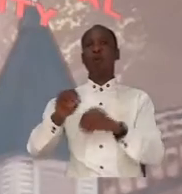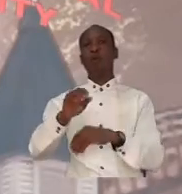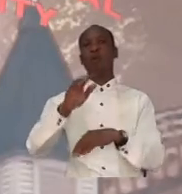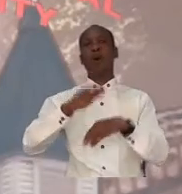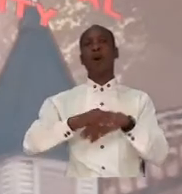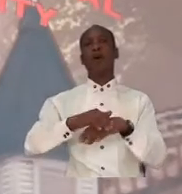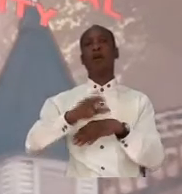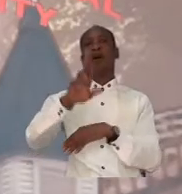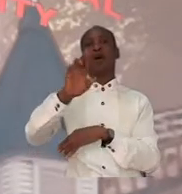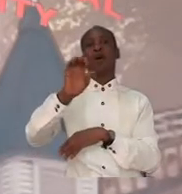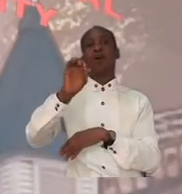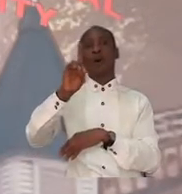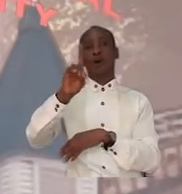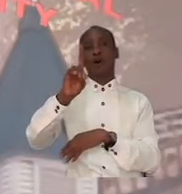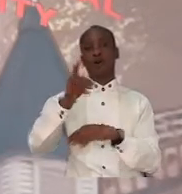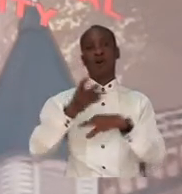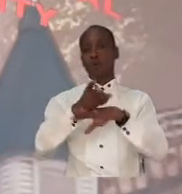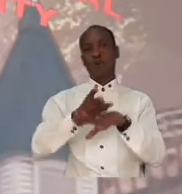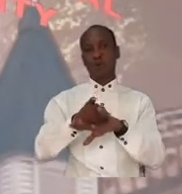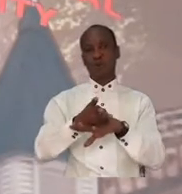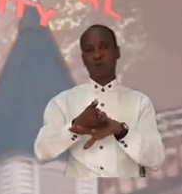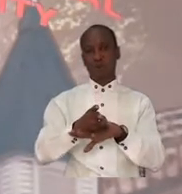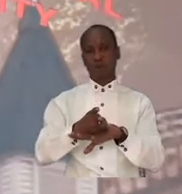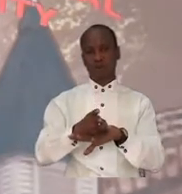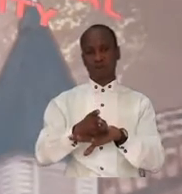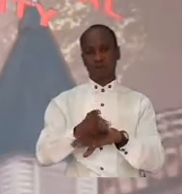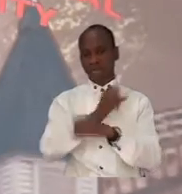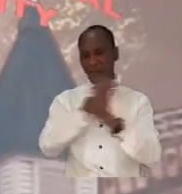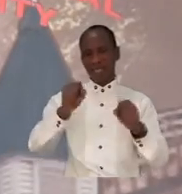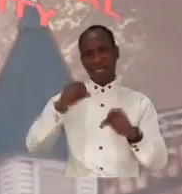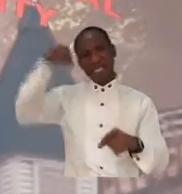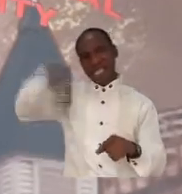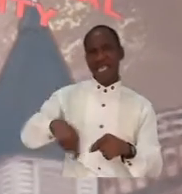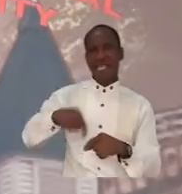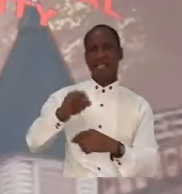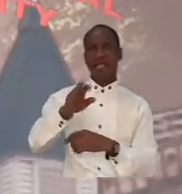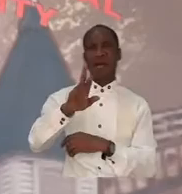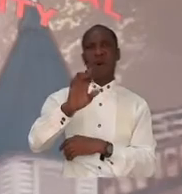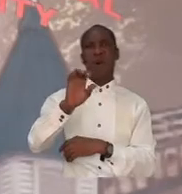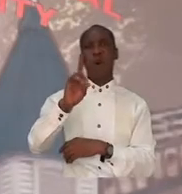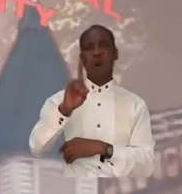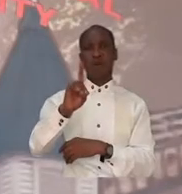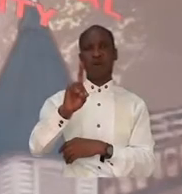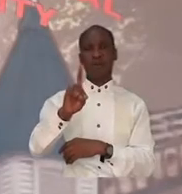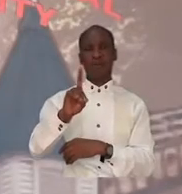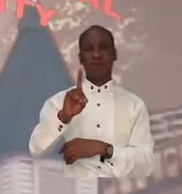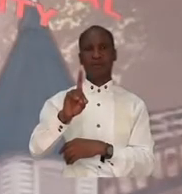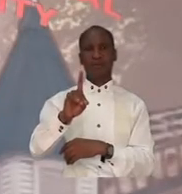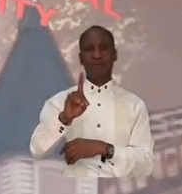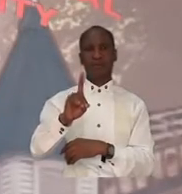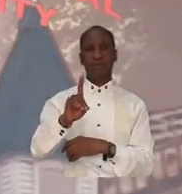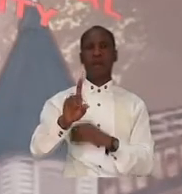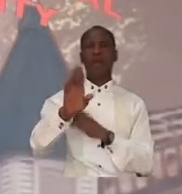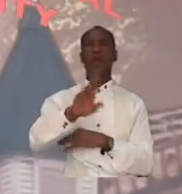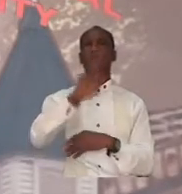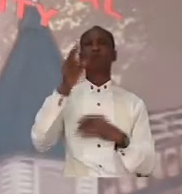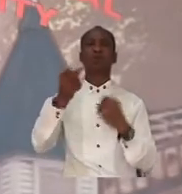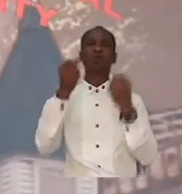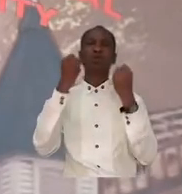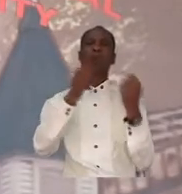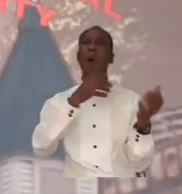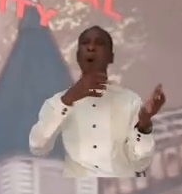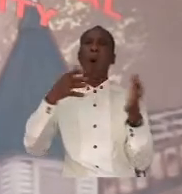so. Na bie po no mu, na bie po no mu no kura wo kin kan to aso o se nyankopon de apue ye mfra ma ano ye den